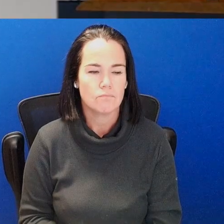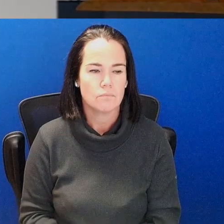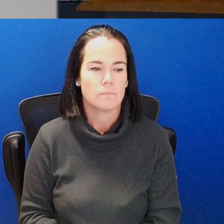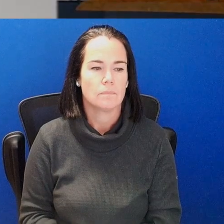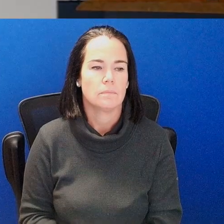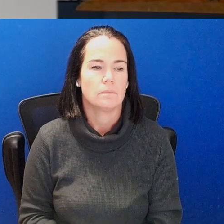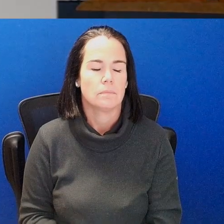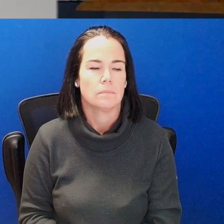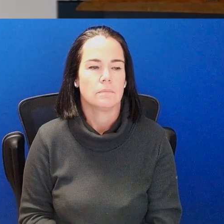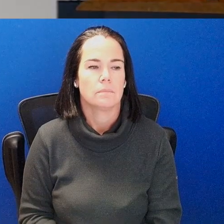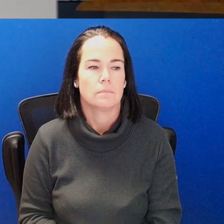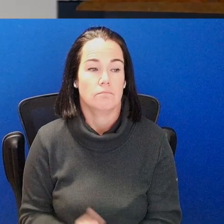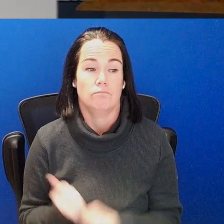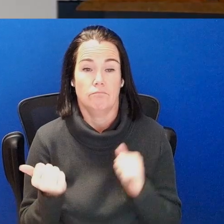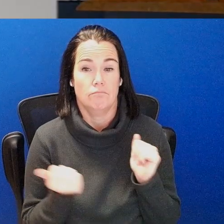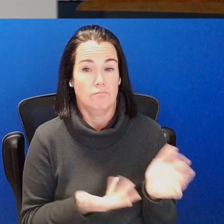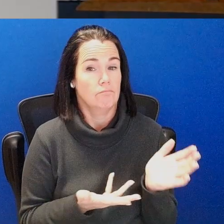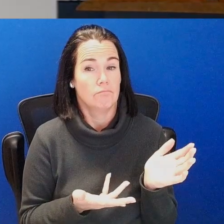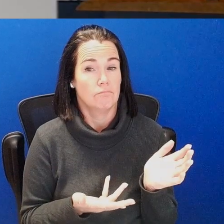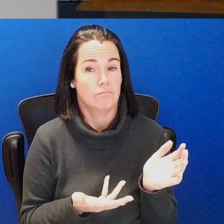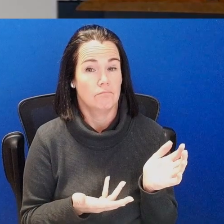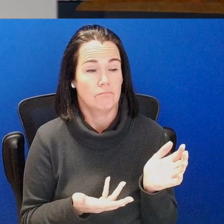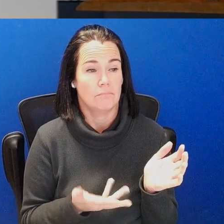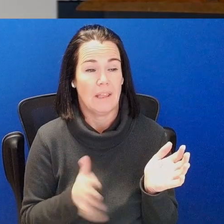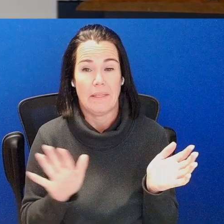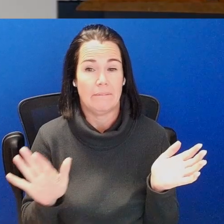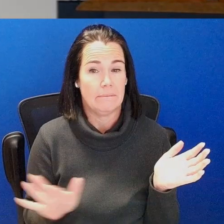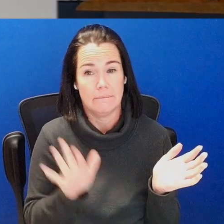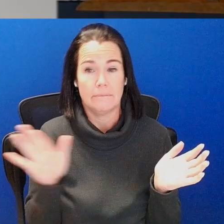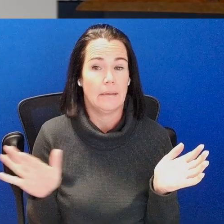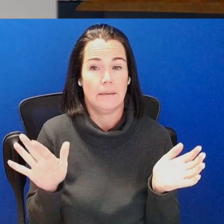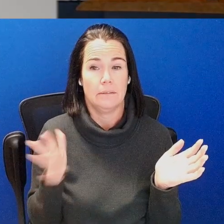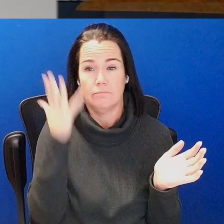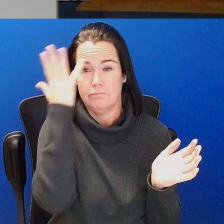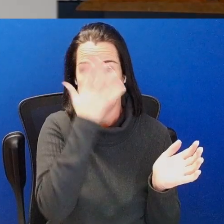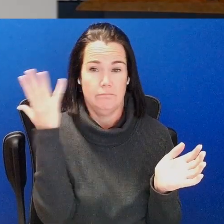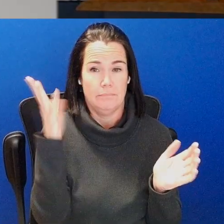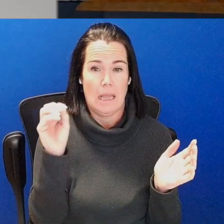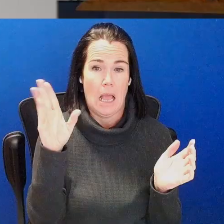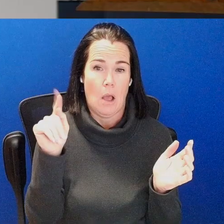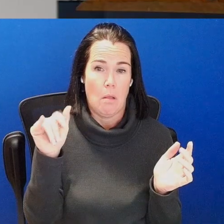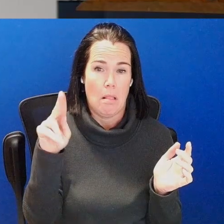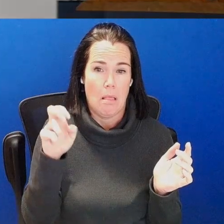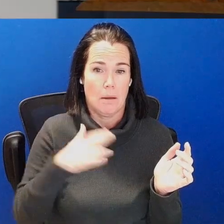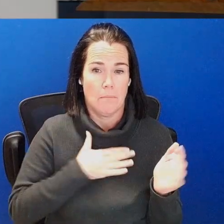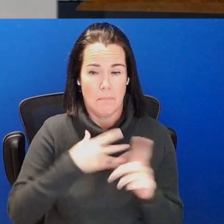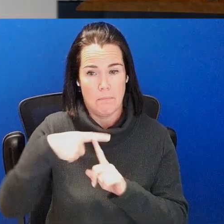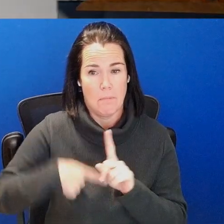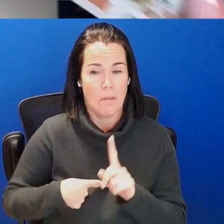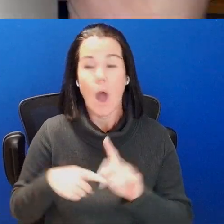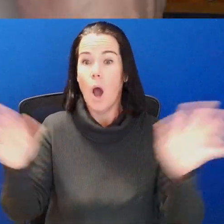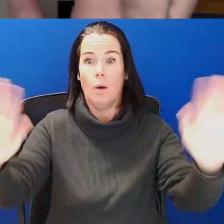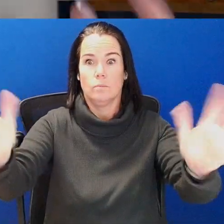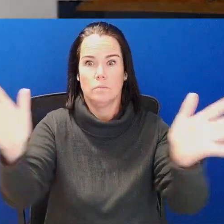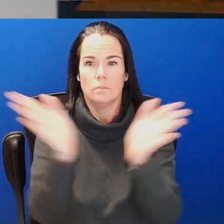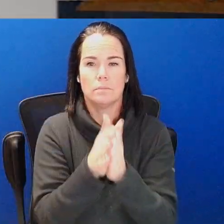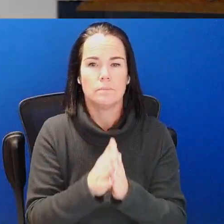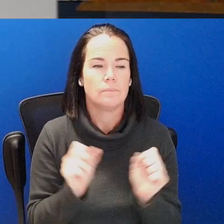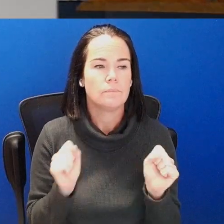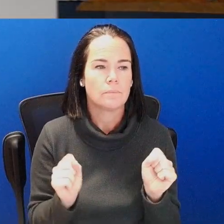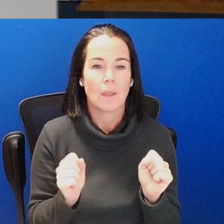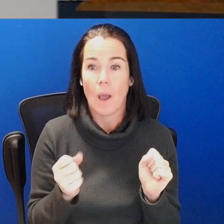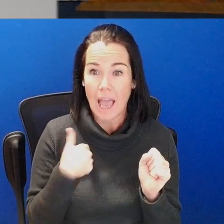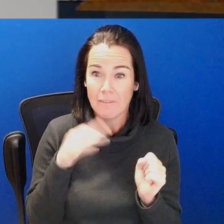right, so there is the vague outline of my month so far. Oh, no,